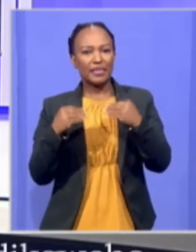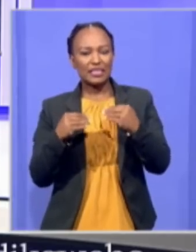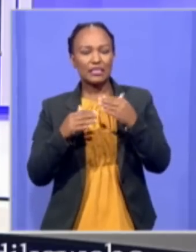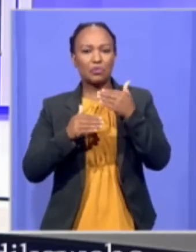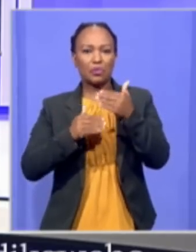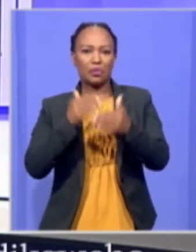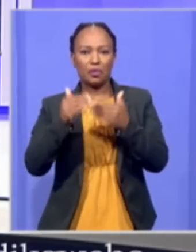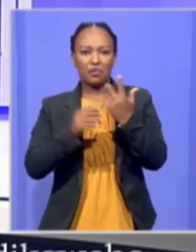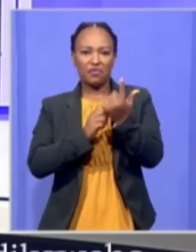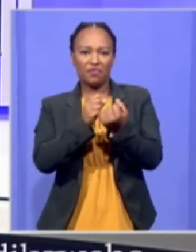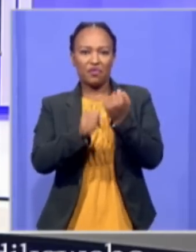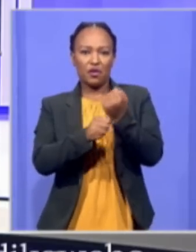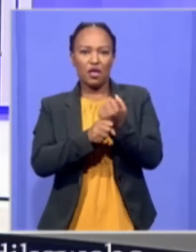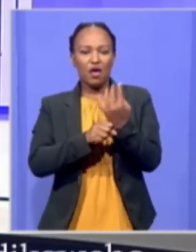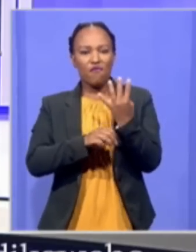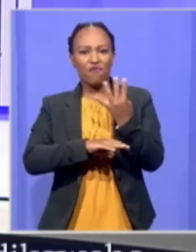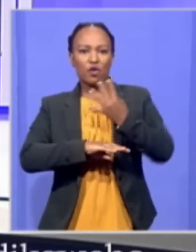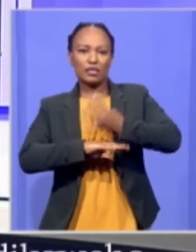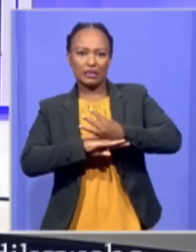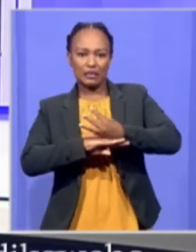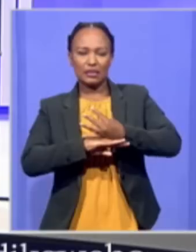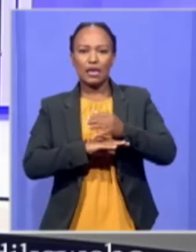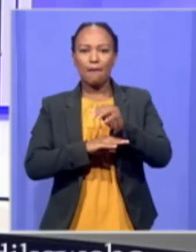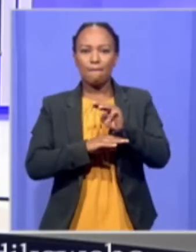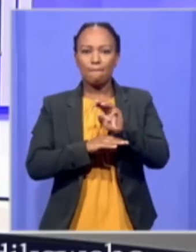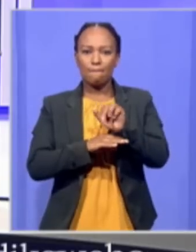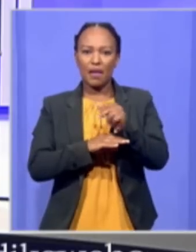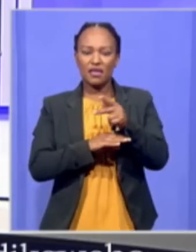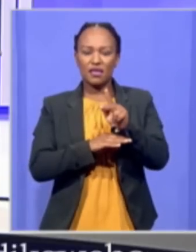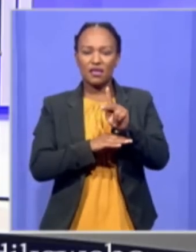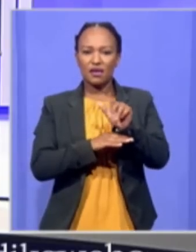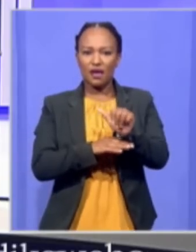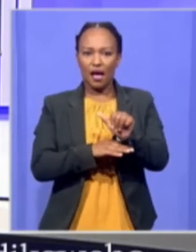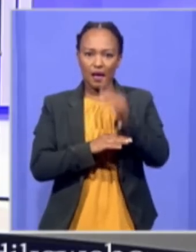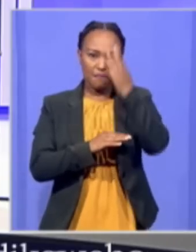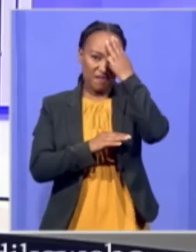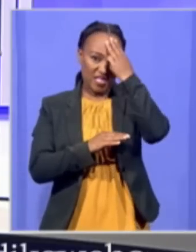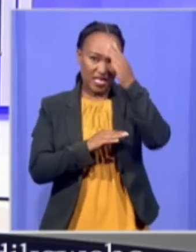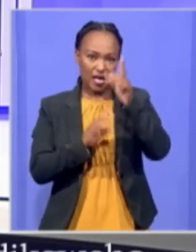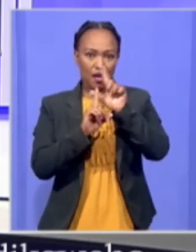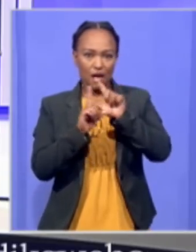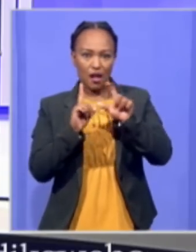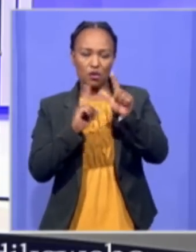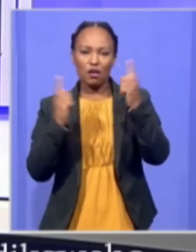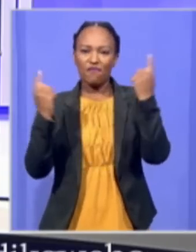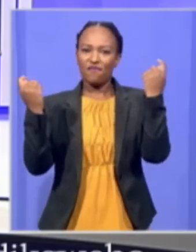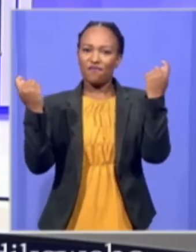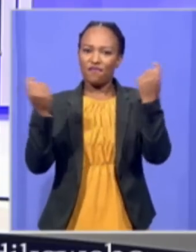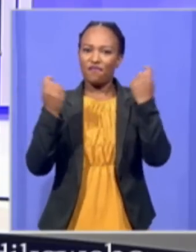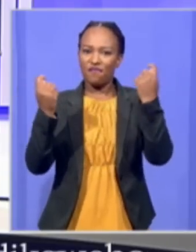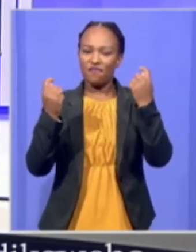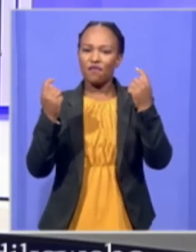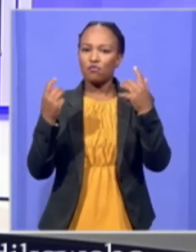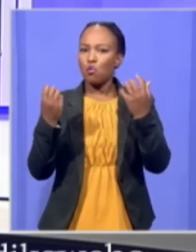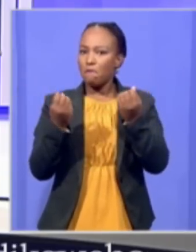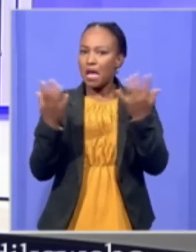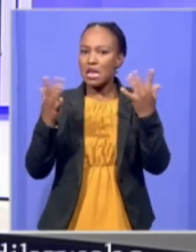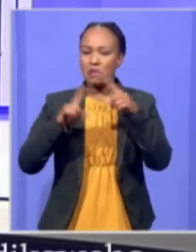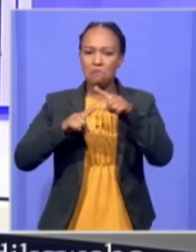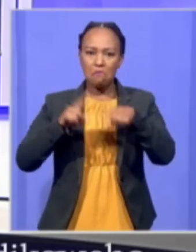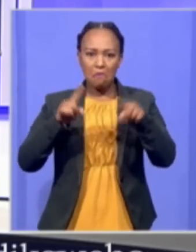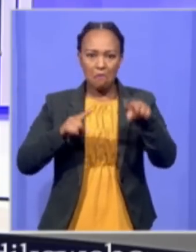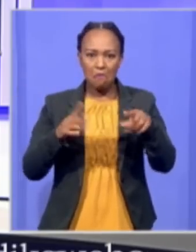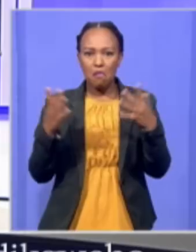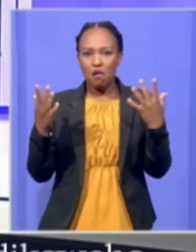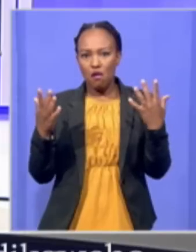go tšea matšatši a mane wa Mahikeng Cultural Festival. Moletlo wo wa ngwaga ka ngwaga o tla akaretša ditiragalo tše mmalwa